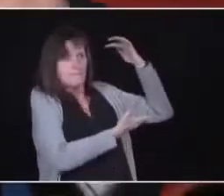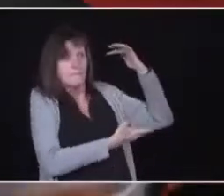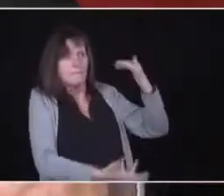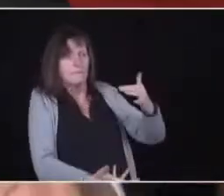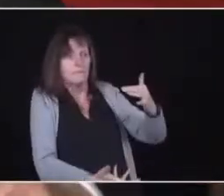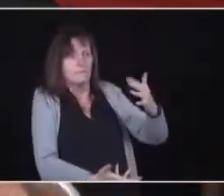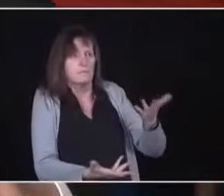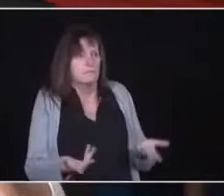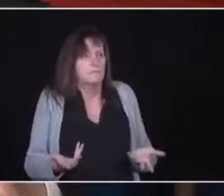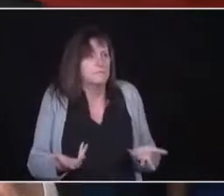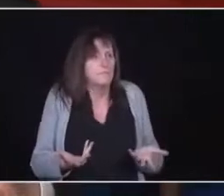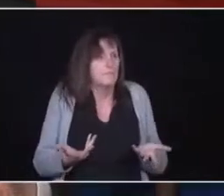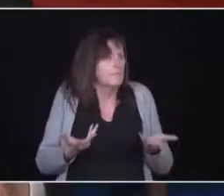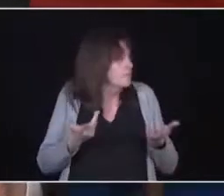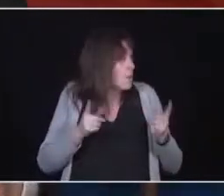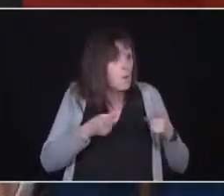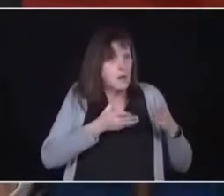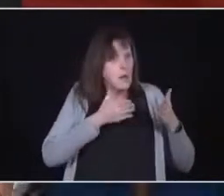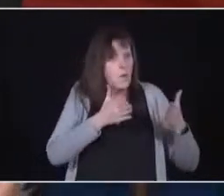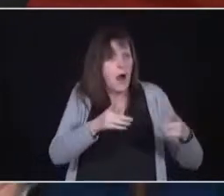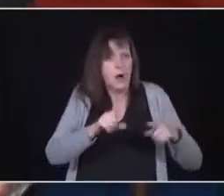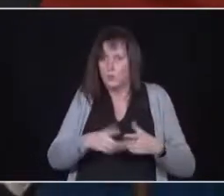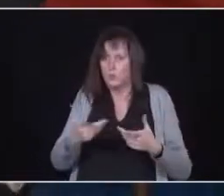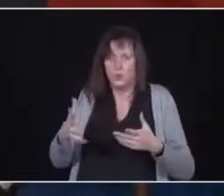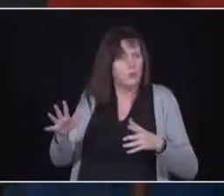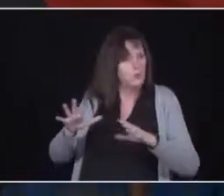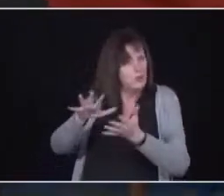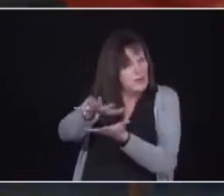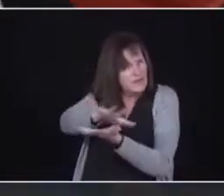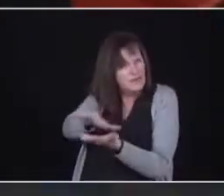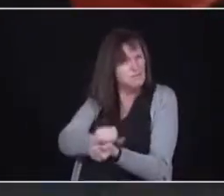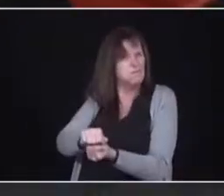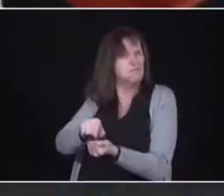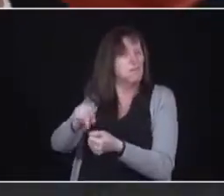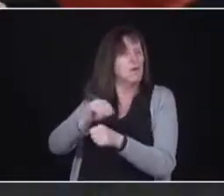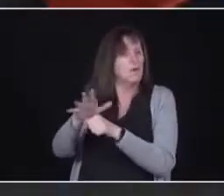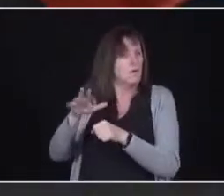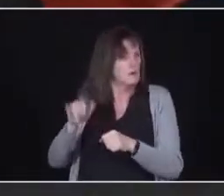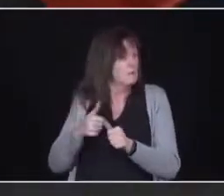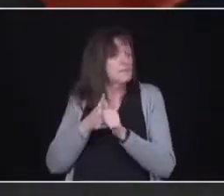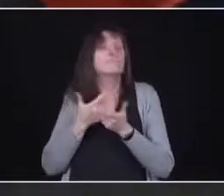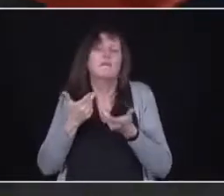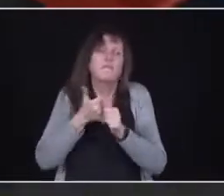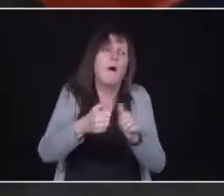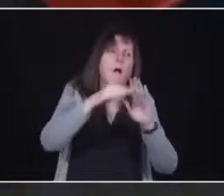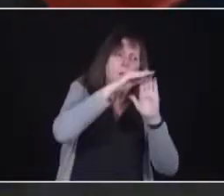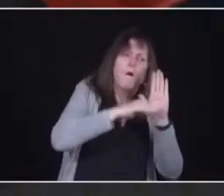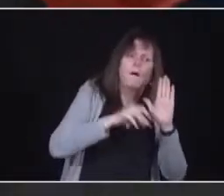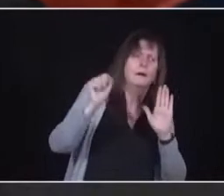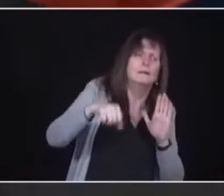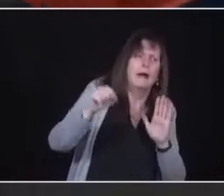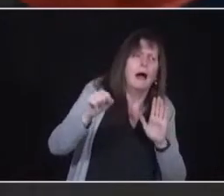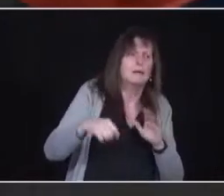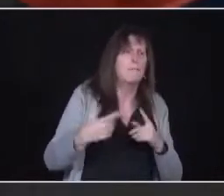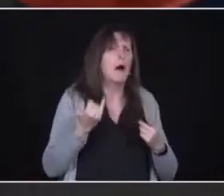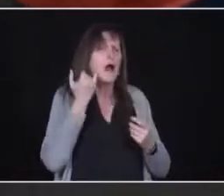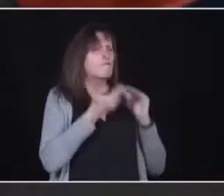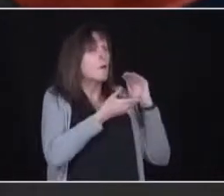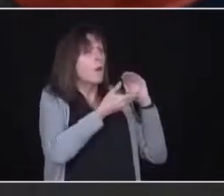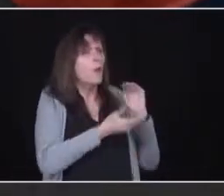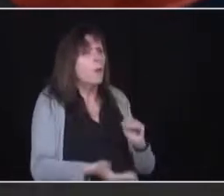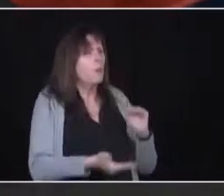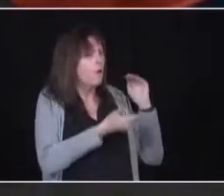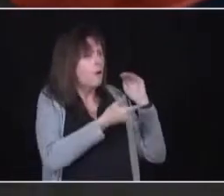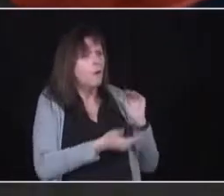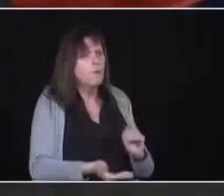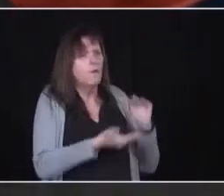the protocols. That's an automatic. But if we continue just getting dribs and drabs and missing Moderna shipments and